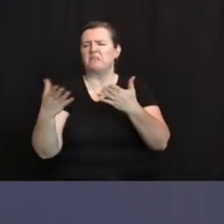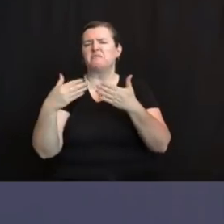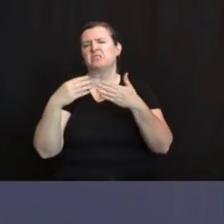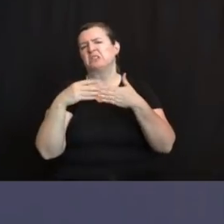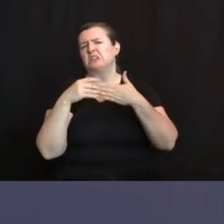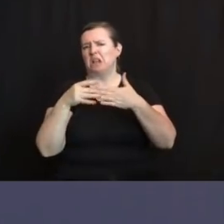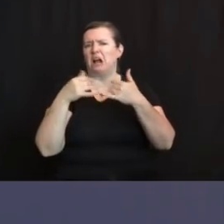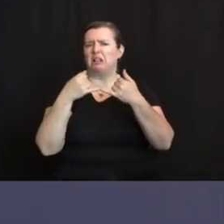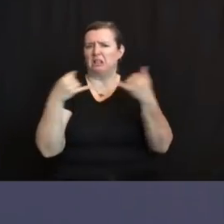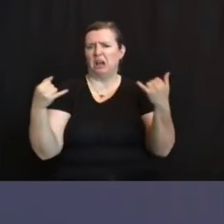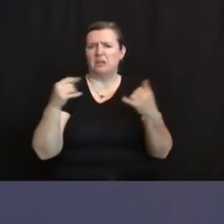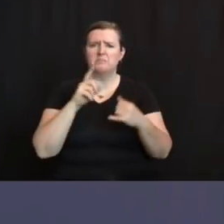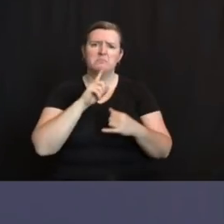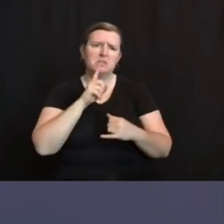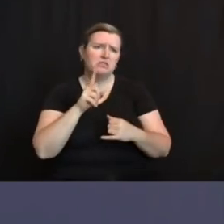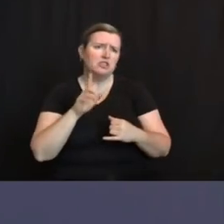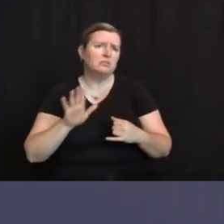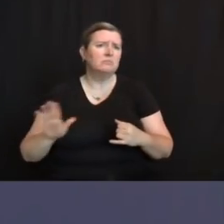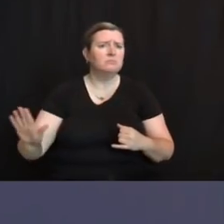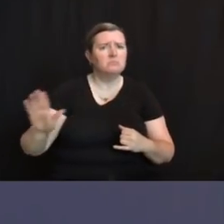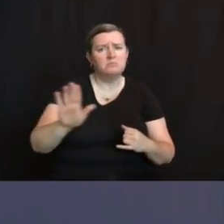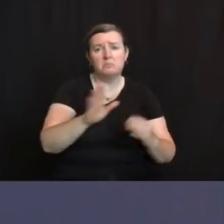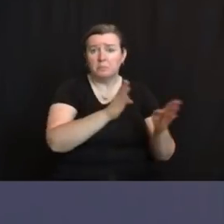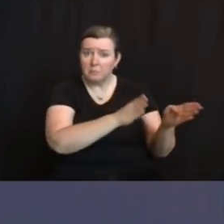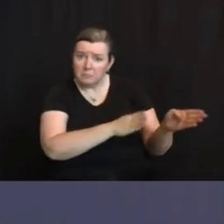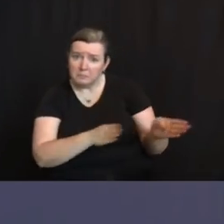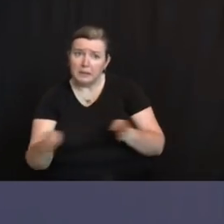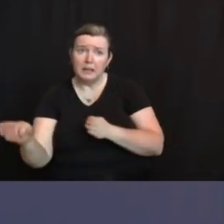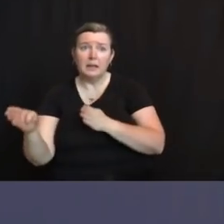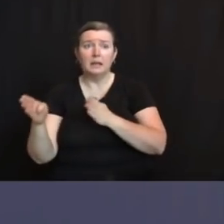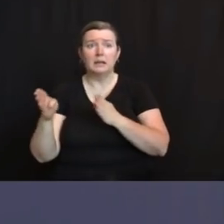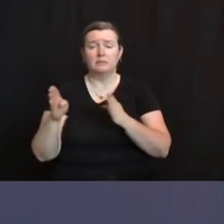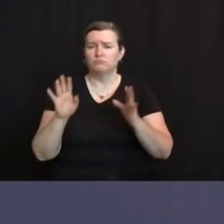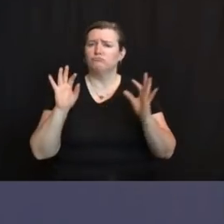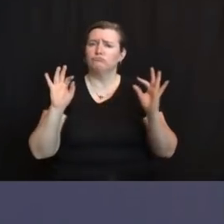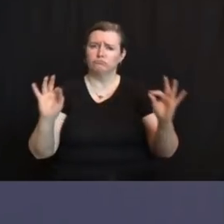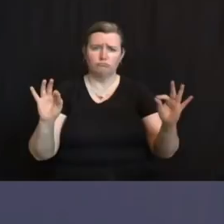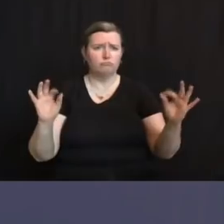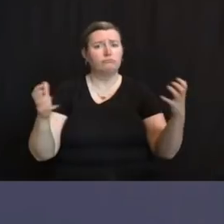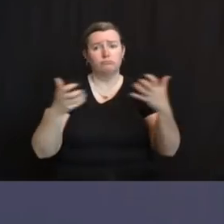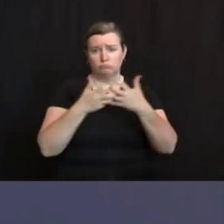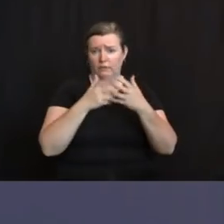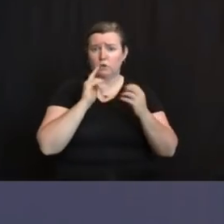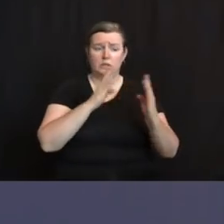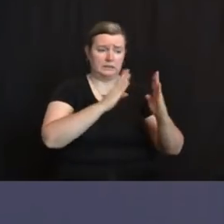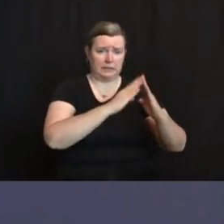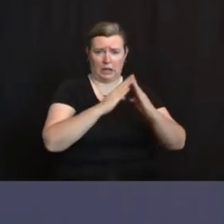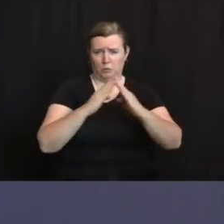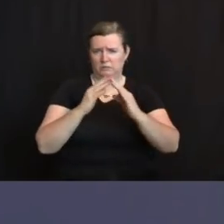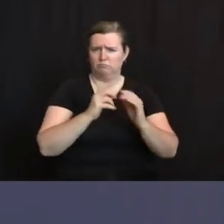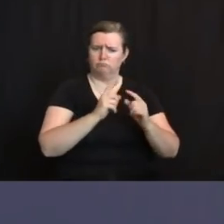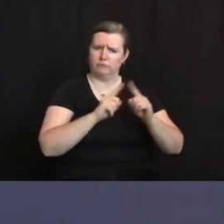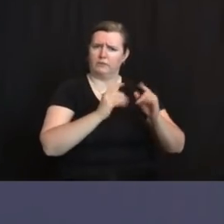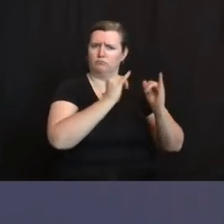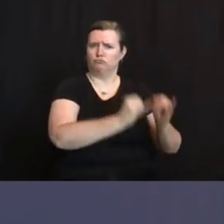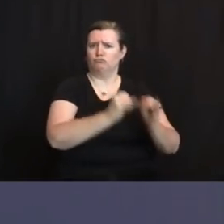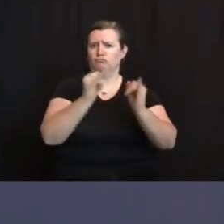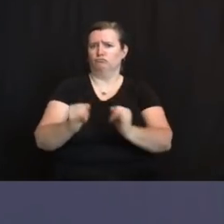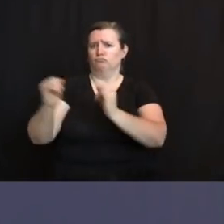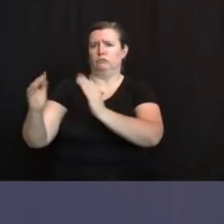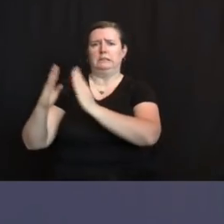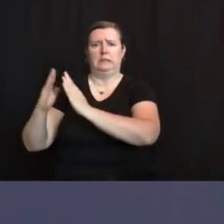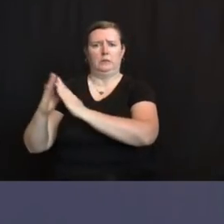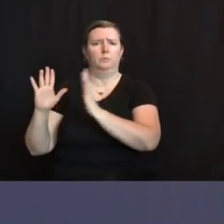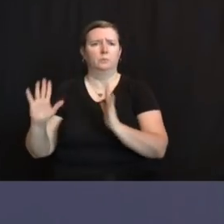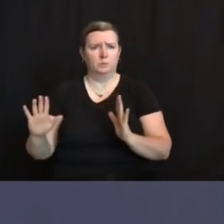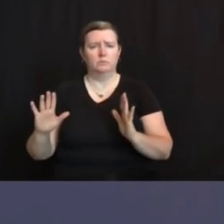implementation strategy that best works for their specific needs and which recognizes and respects the unique